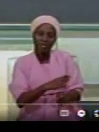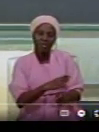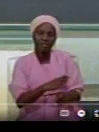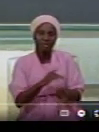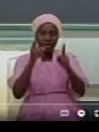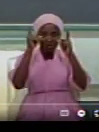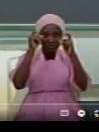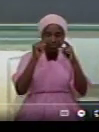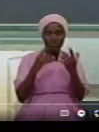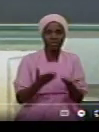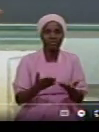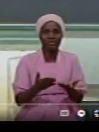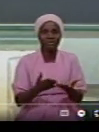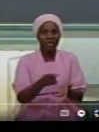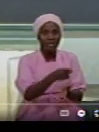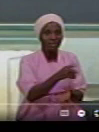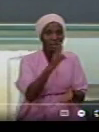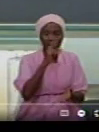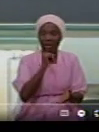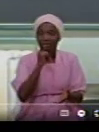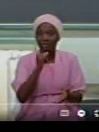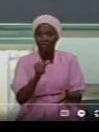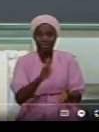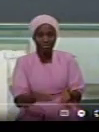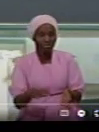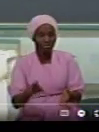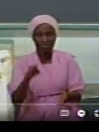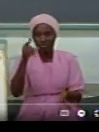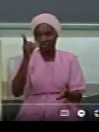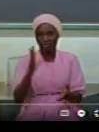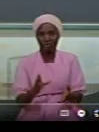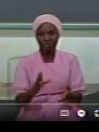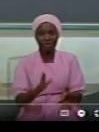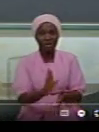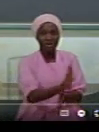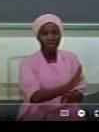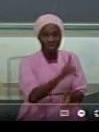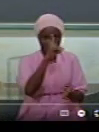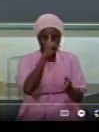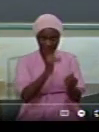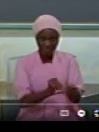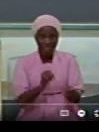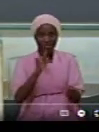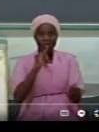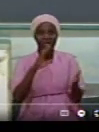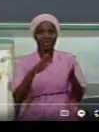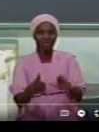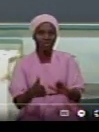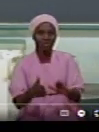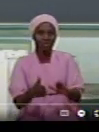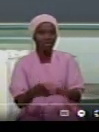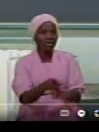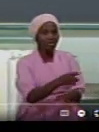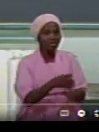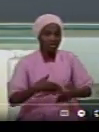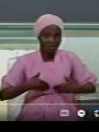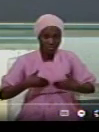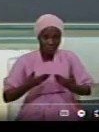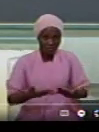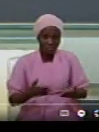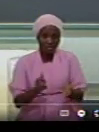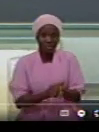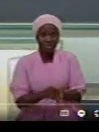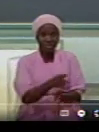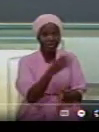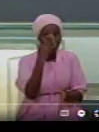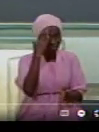They're not children of God. Their faith is dead. They profess that they